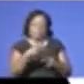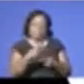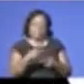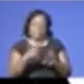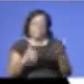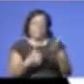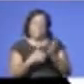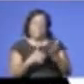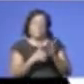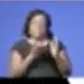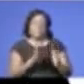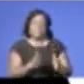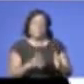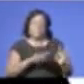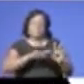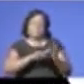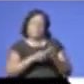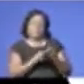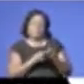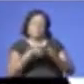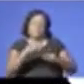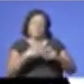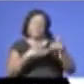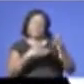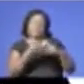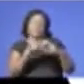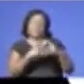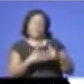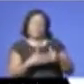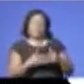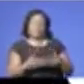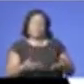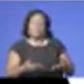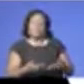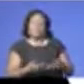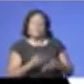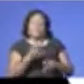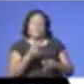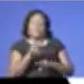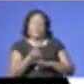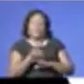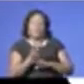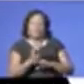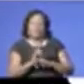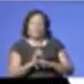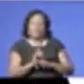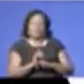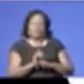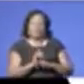the process of building a new fiber backbone in Abaco to ensure greater network resiliency.